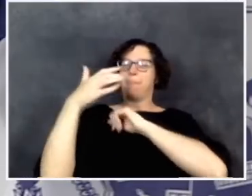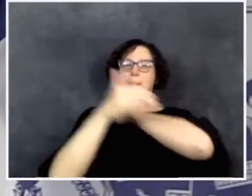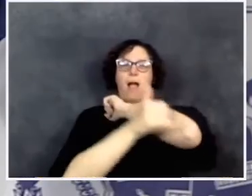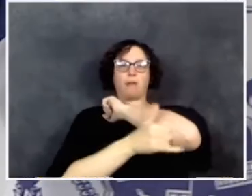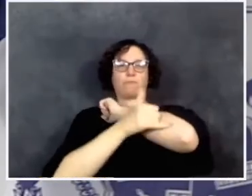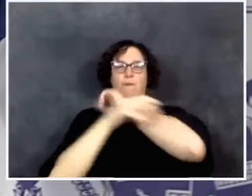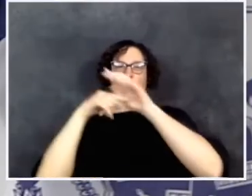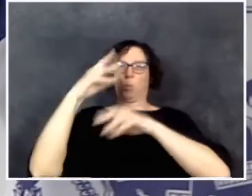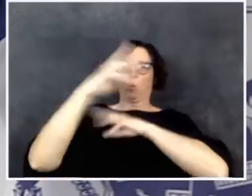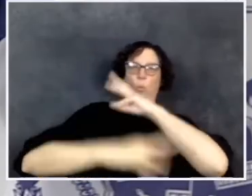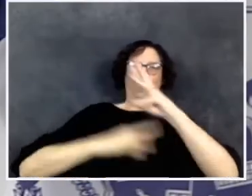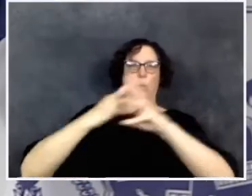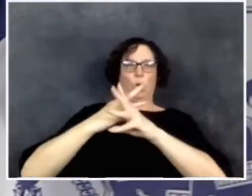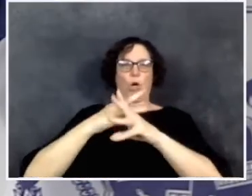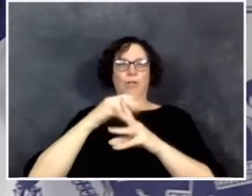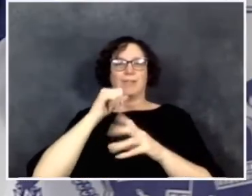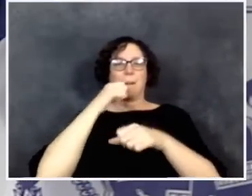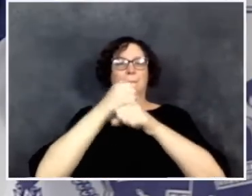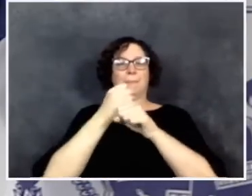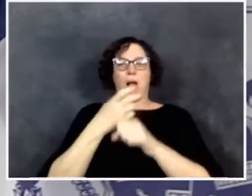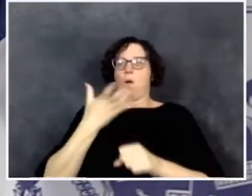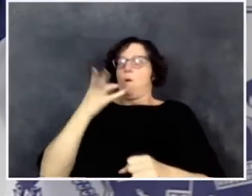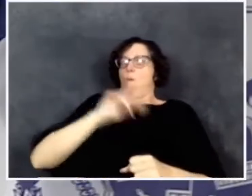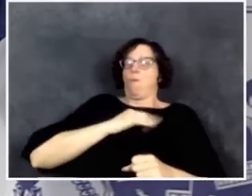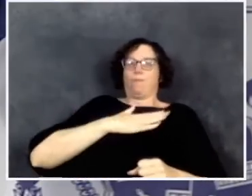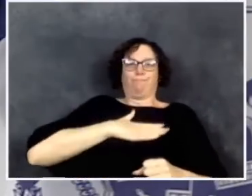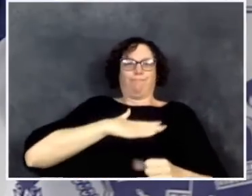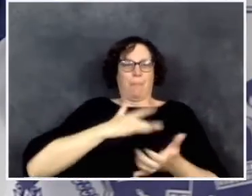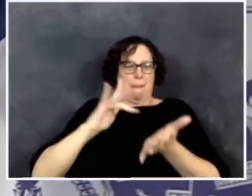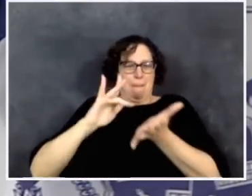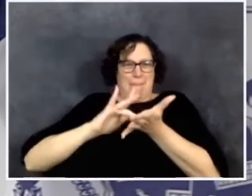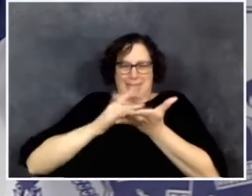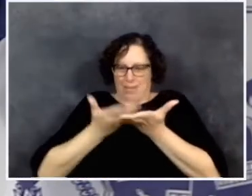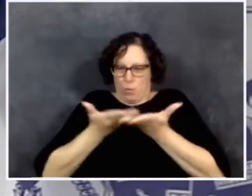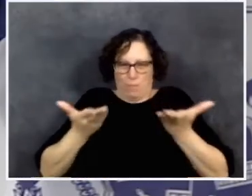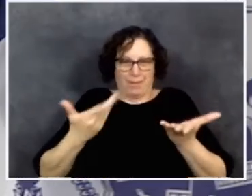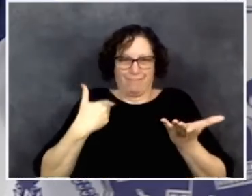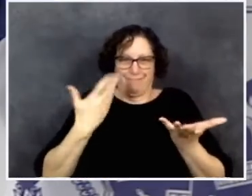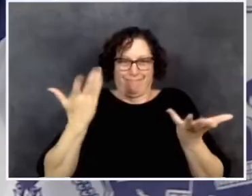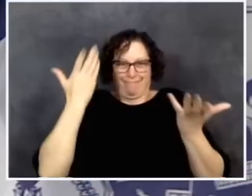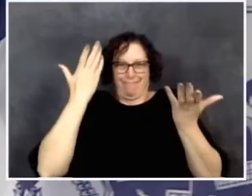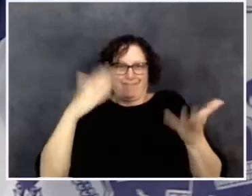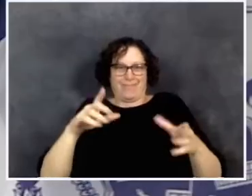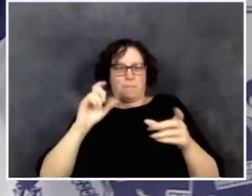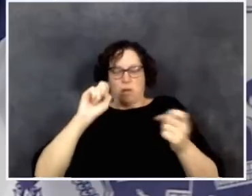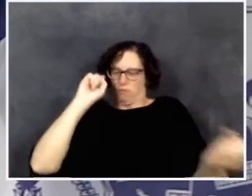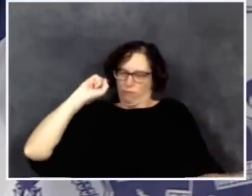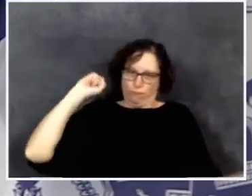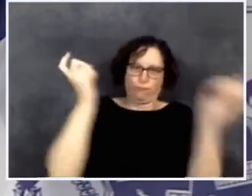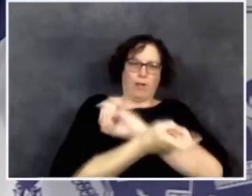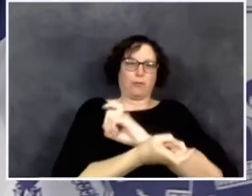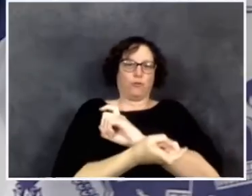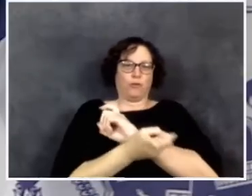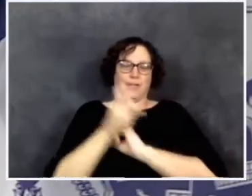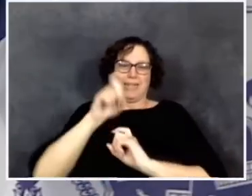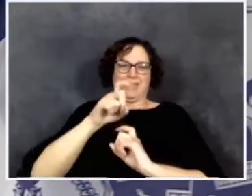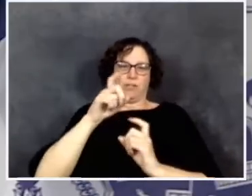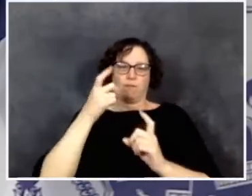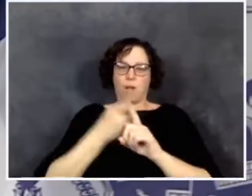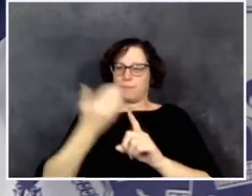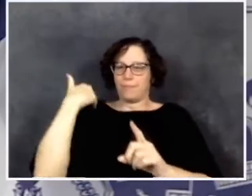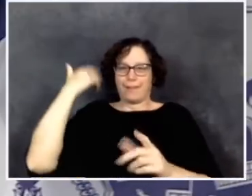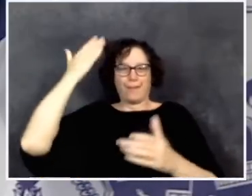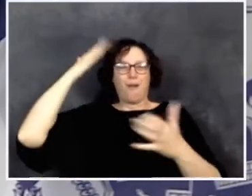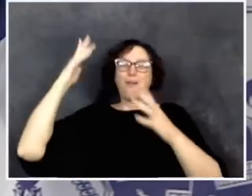now. That must change immediately. This disease could be with us in the future, for sure. It will be in one form or another, and there